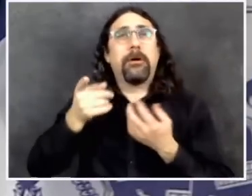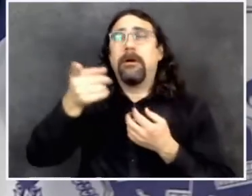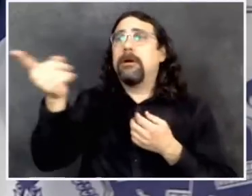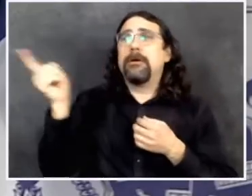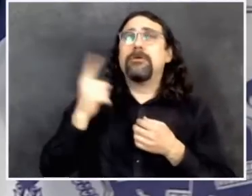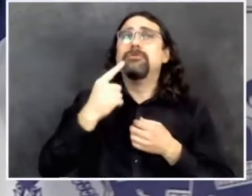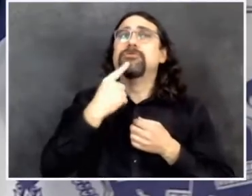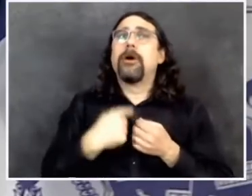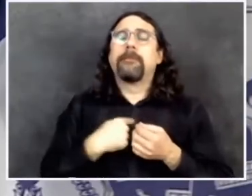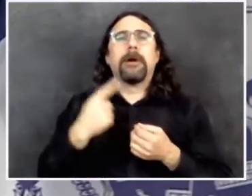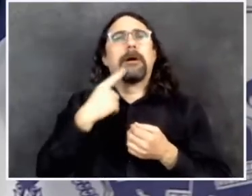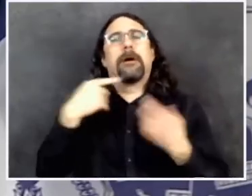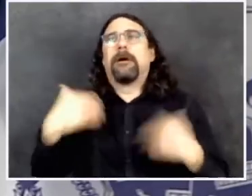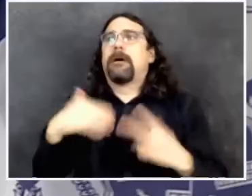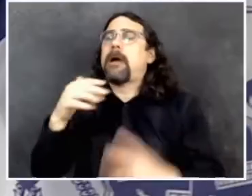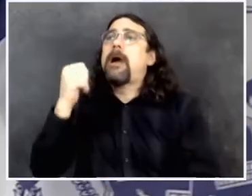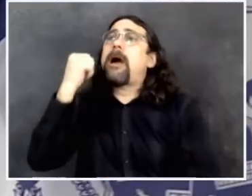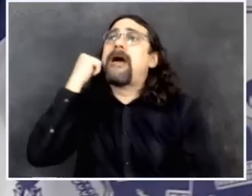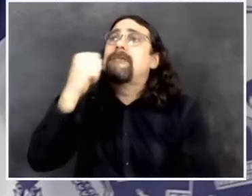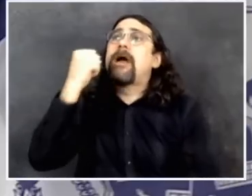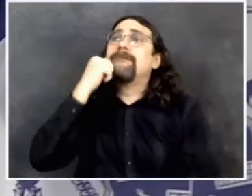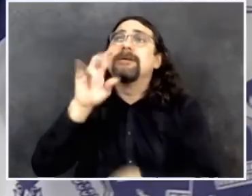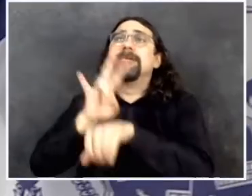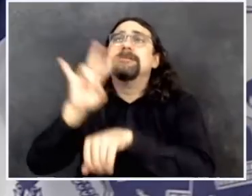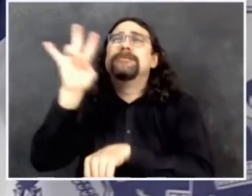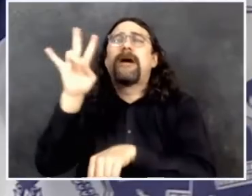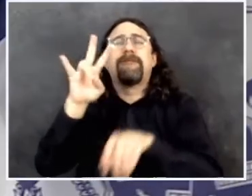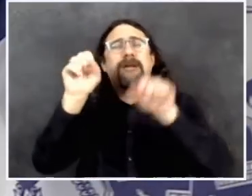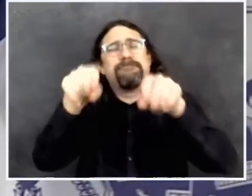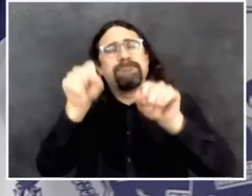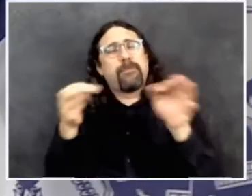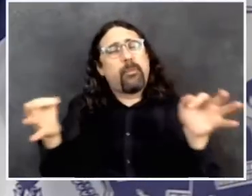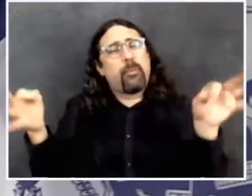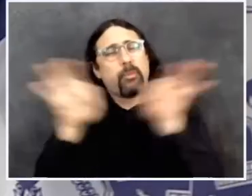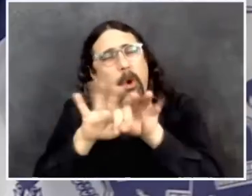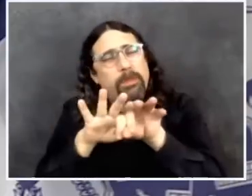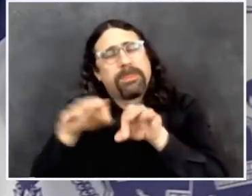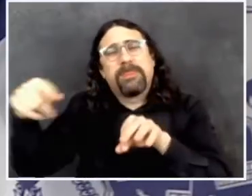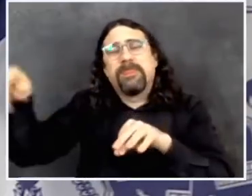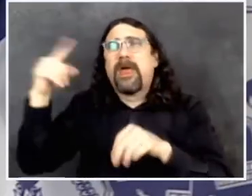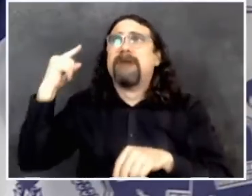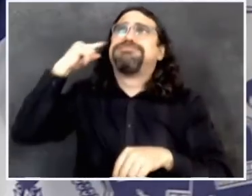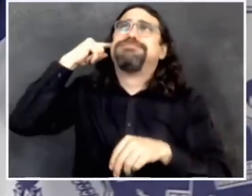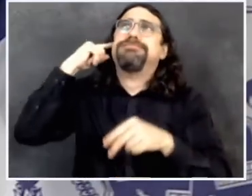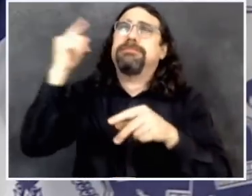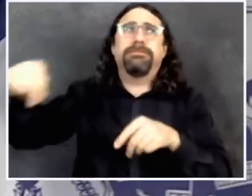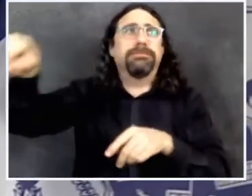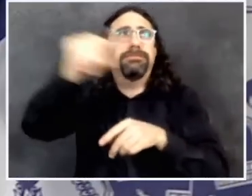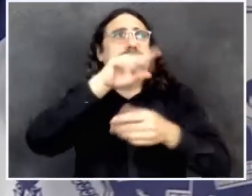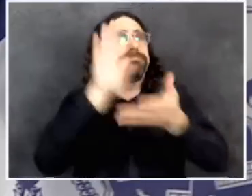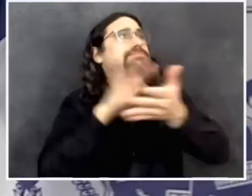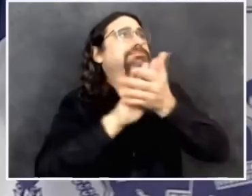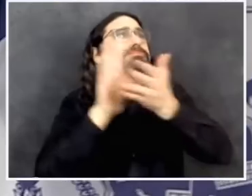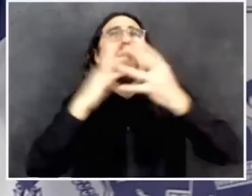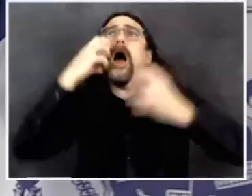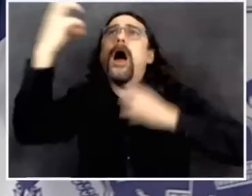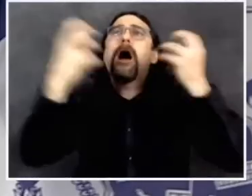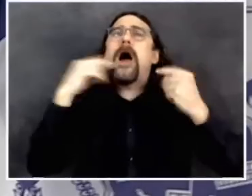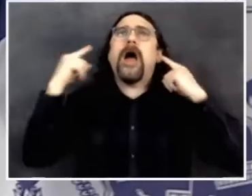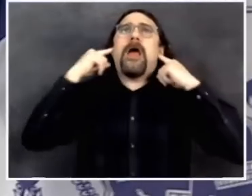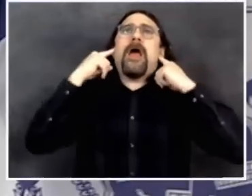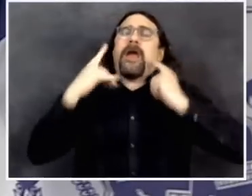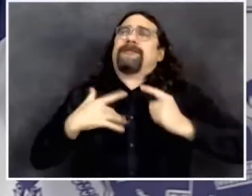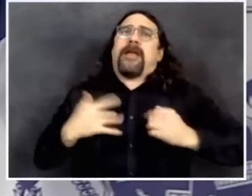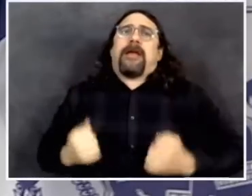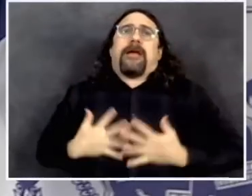to help them. Help them by practicing those smart rules to protect everyone. And the other thing we have to do to help